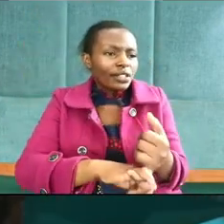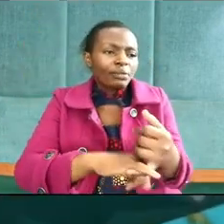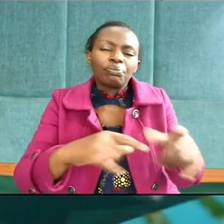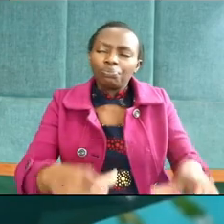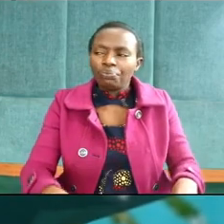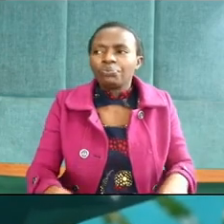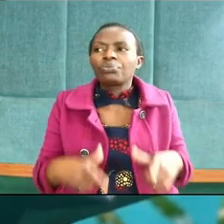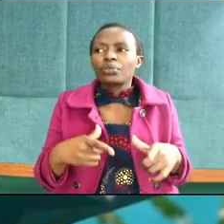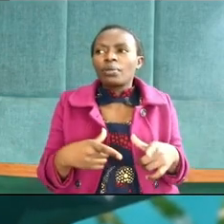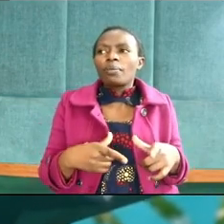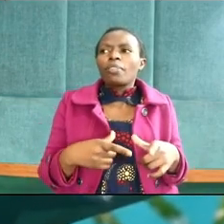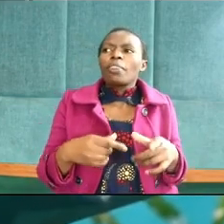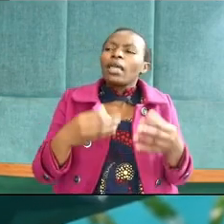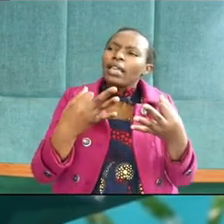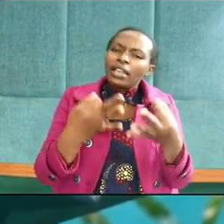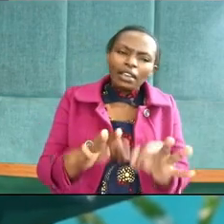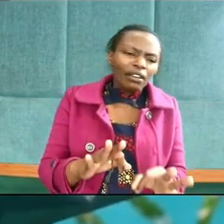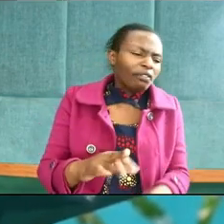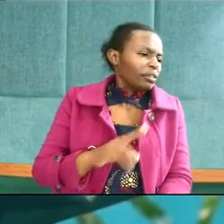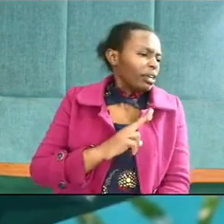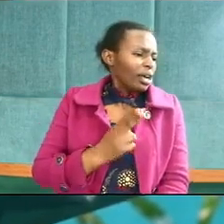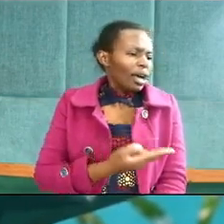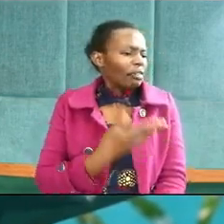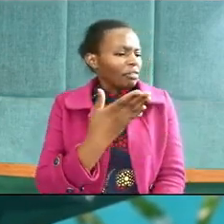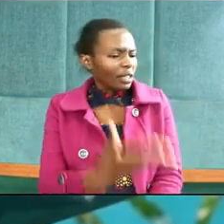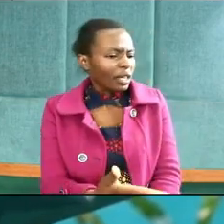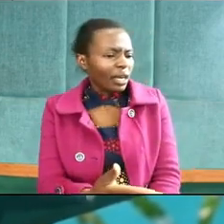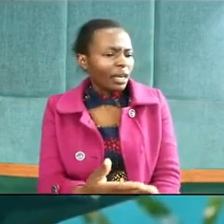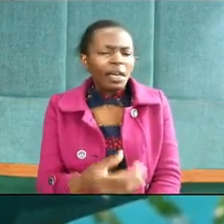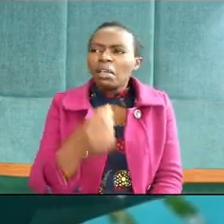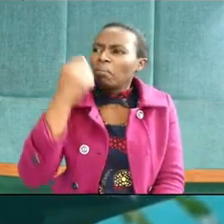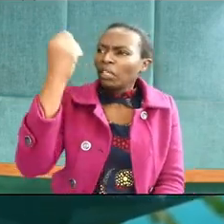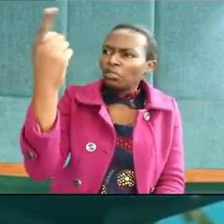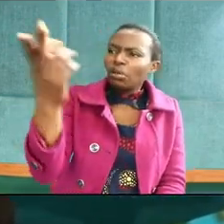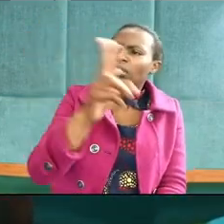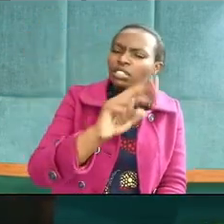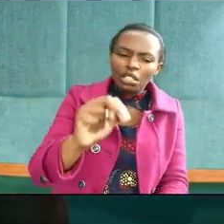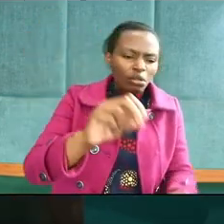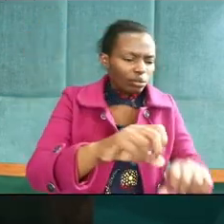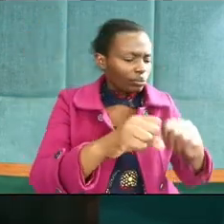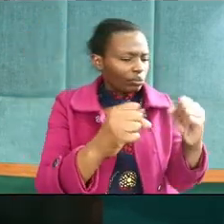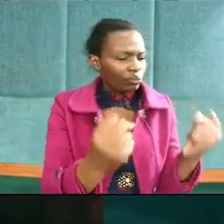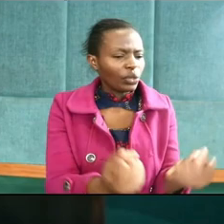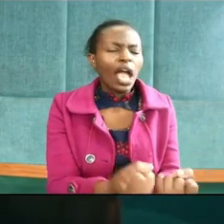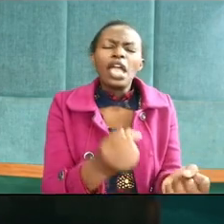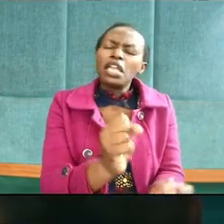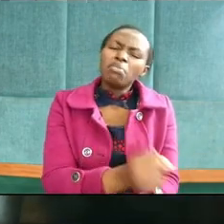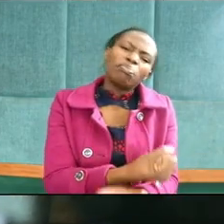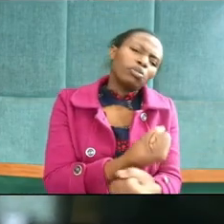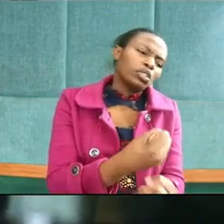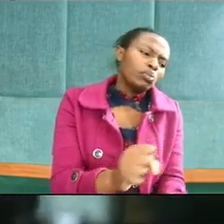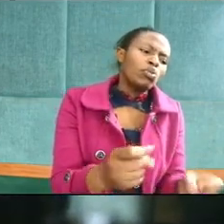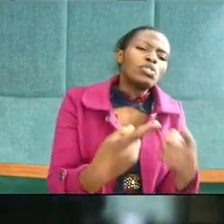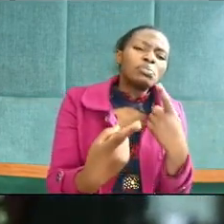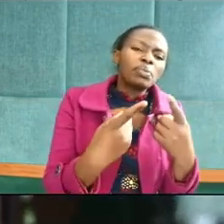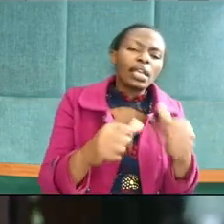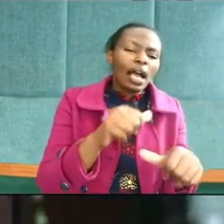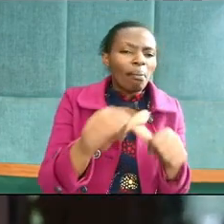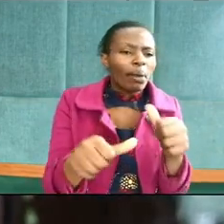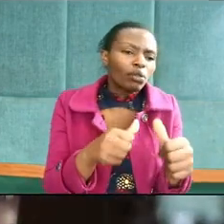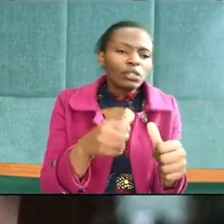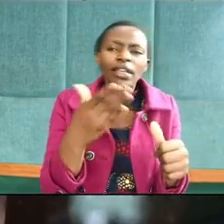If we begin to be socially mature, we cannot talk about issues of